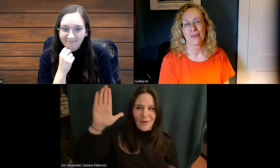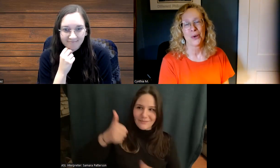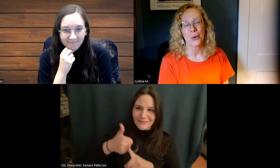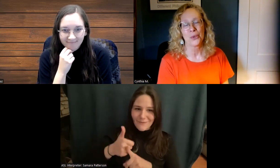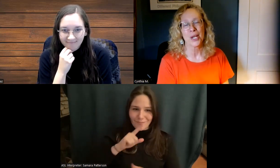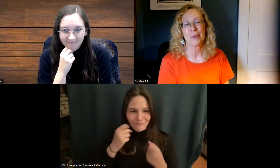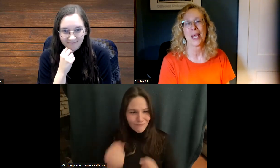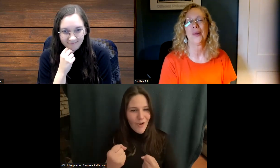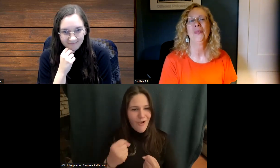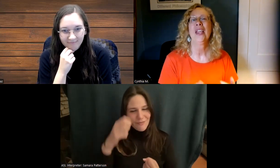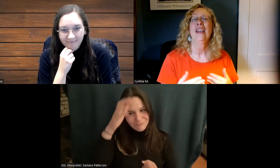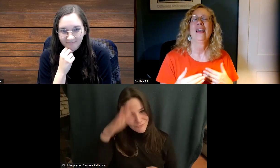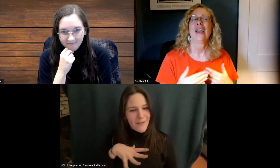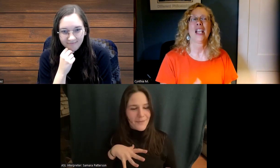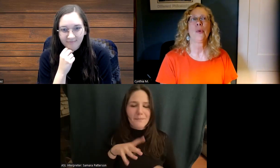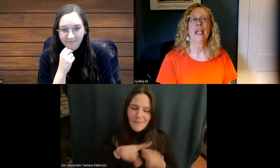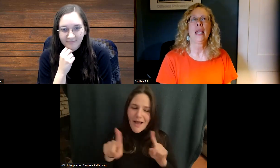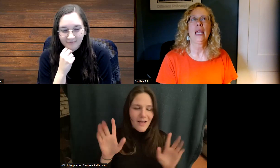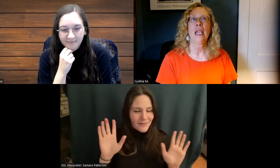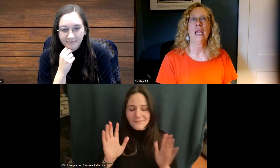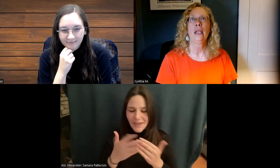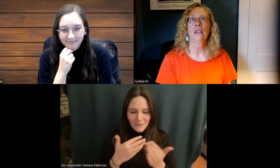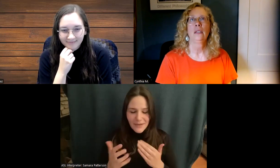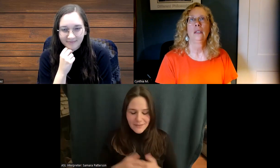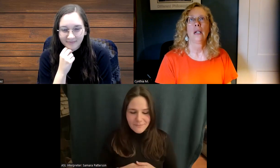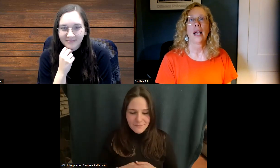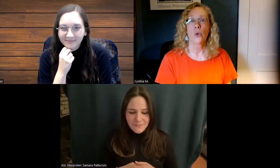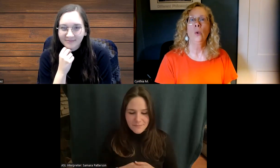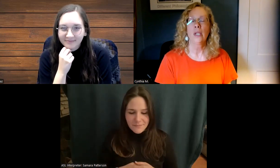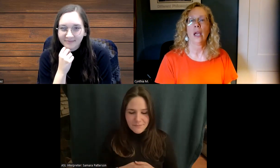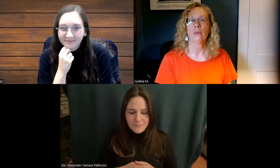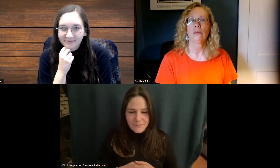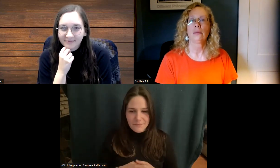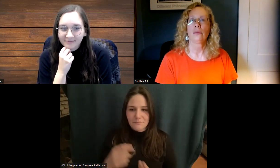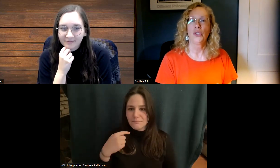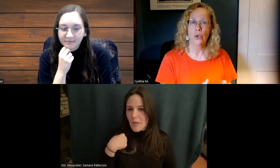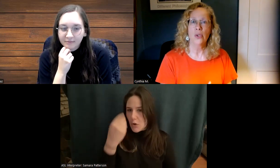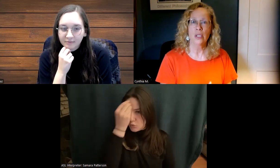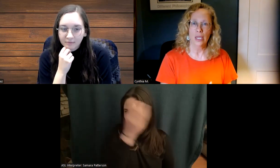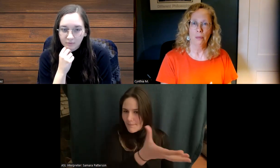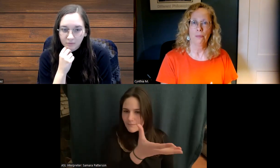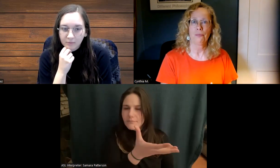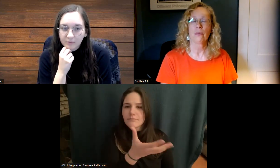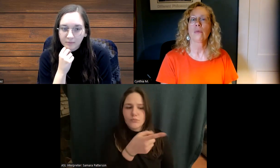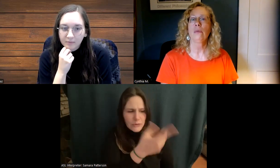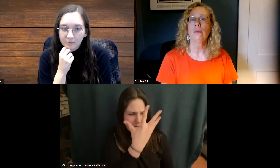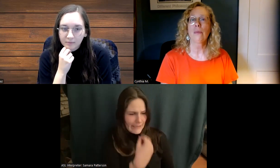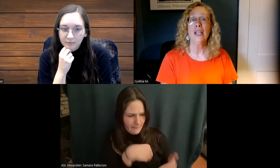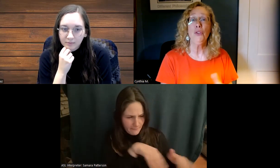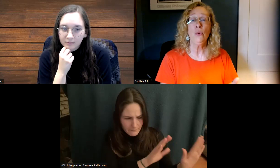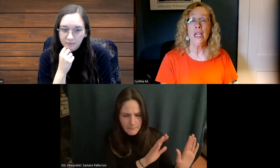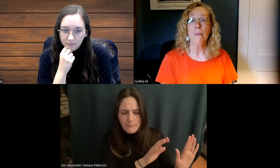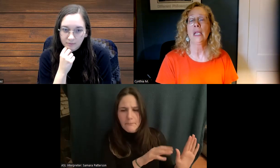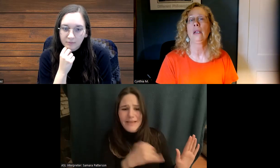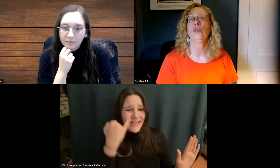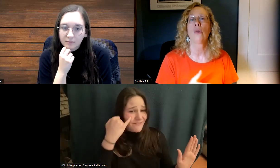older gentleman now. At any rate, I told him, you go to sleep. If